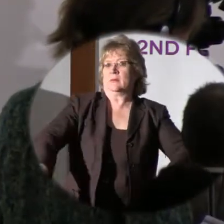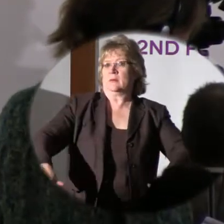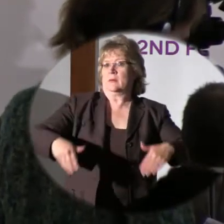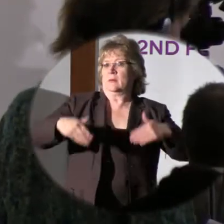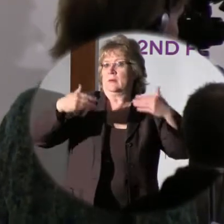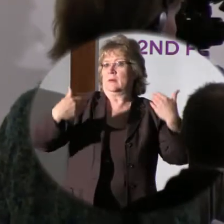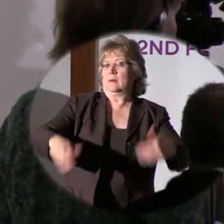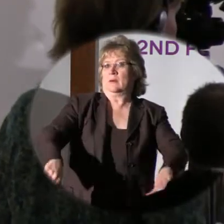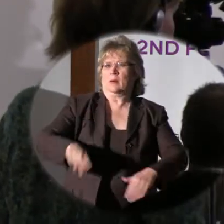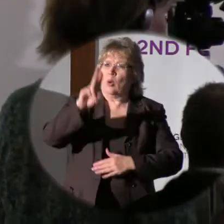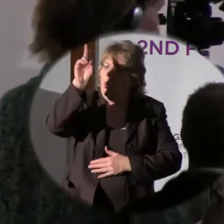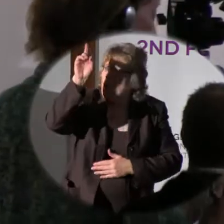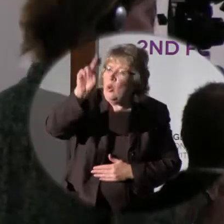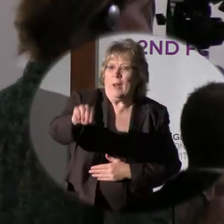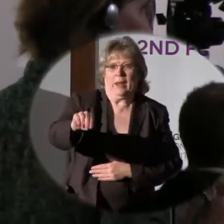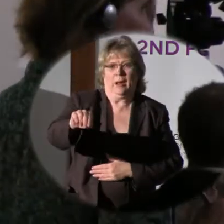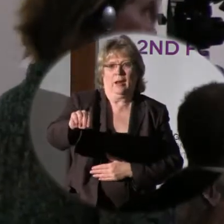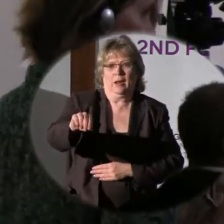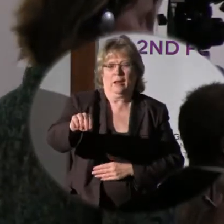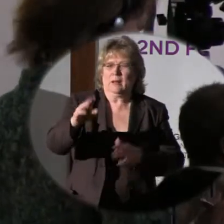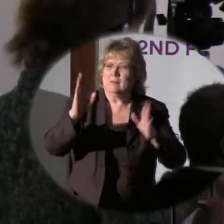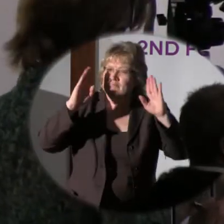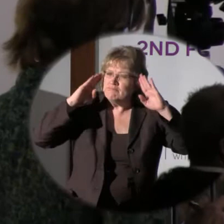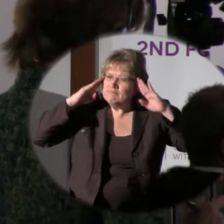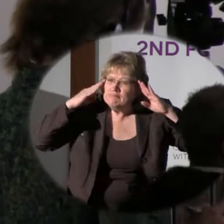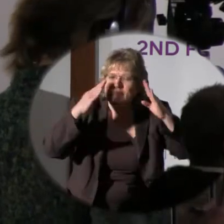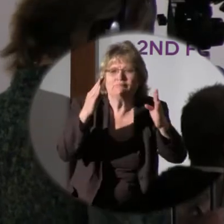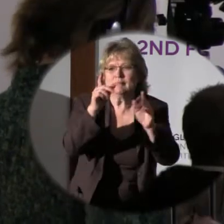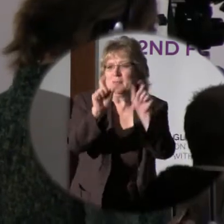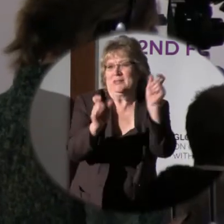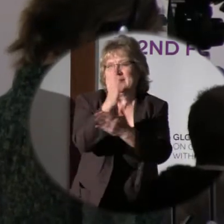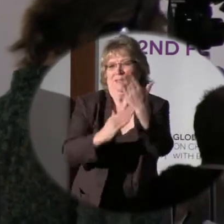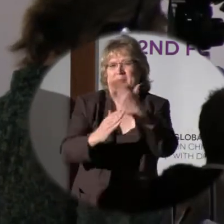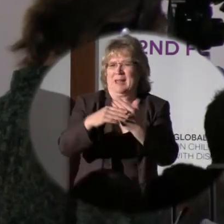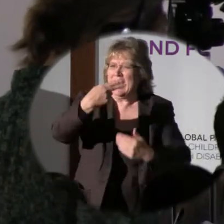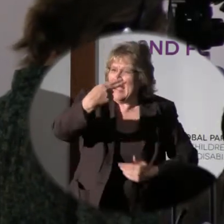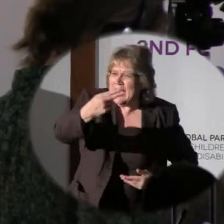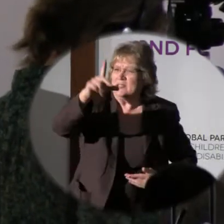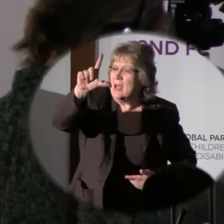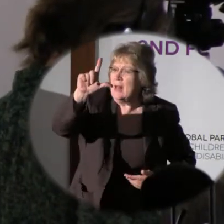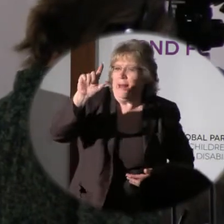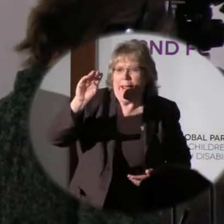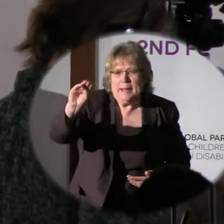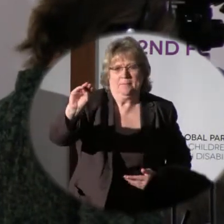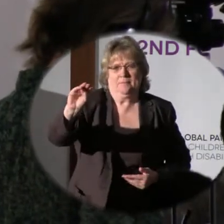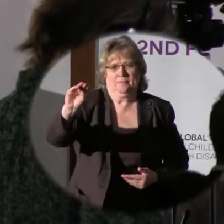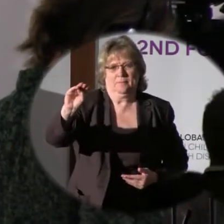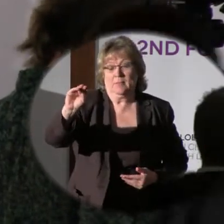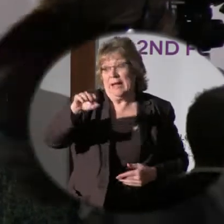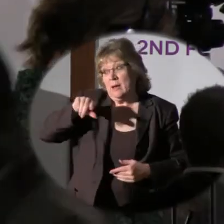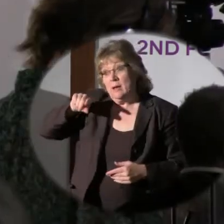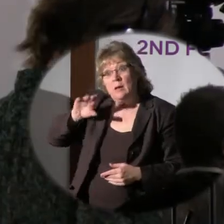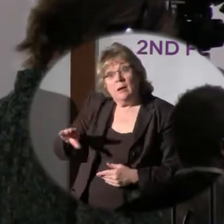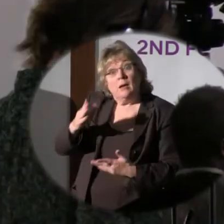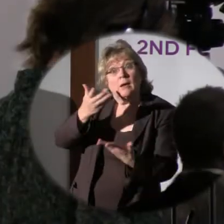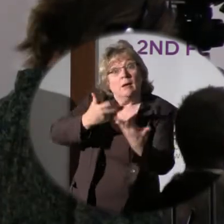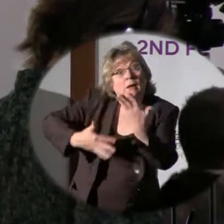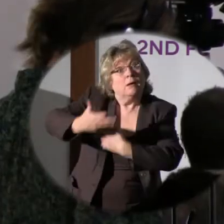for persons with disabilities, focused on what's going to happen beyond